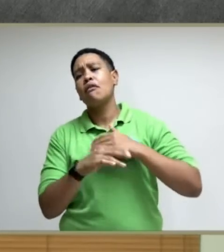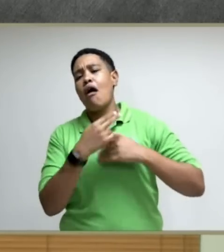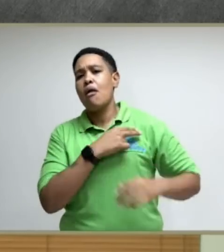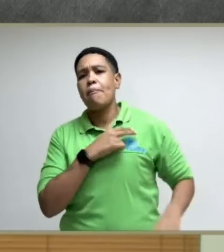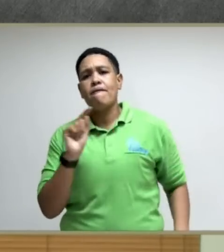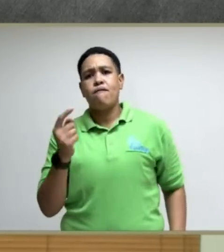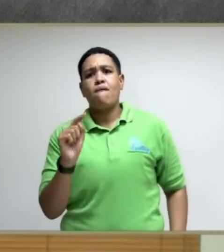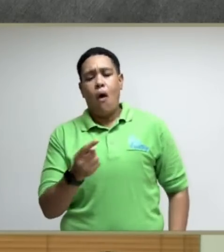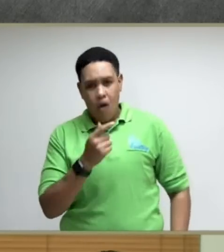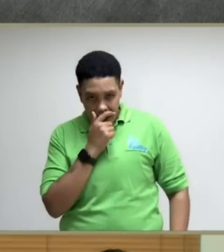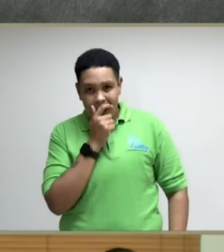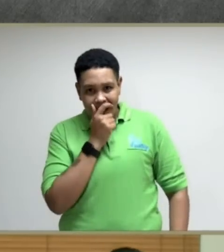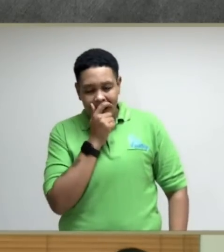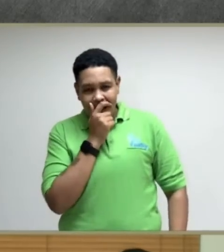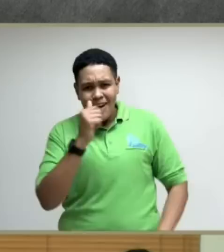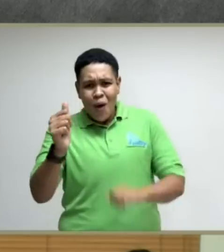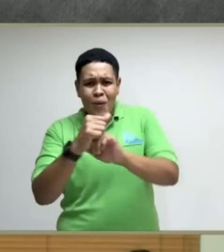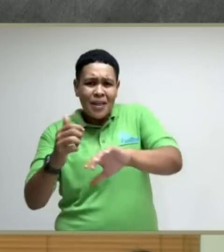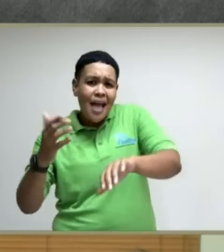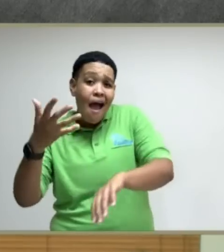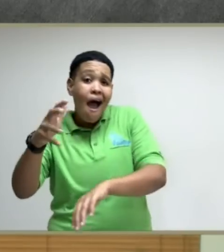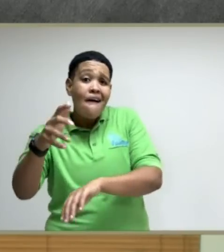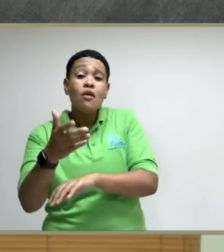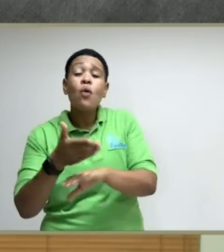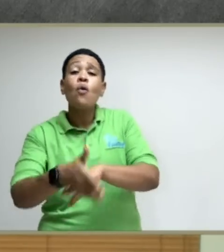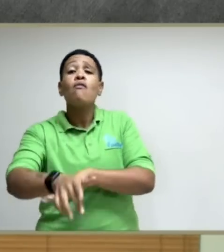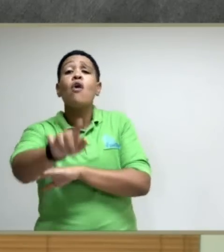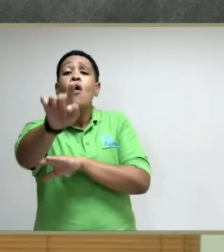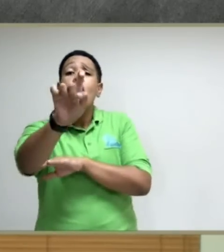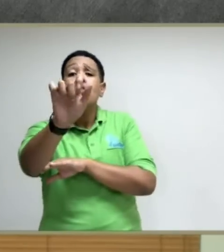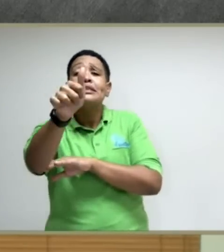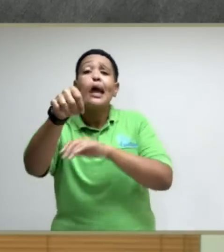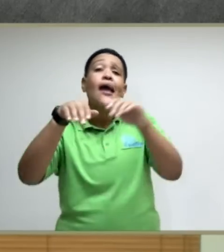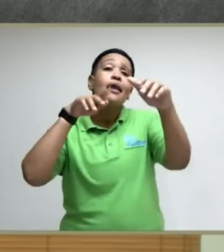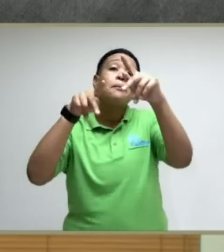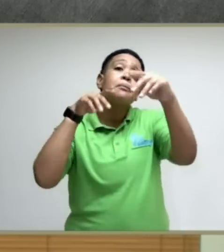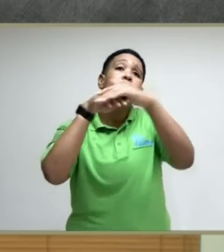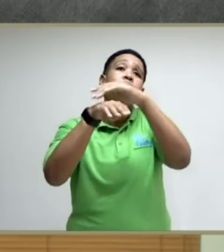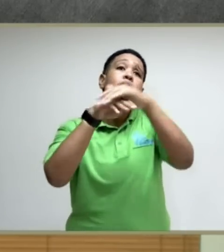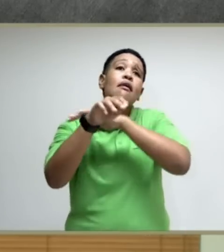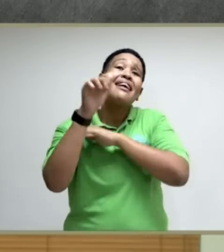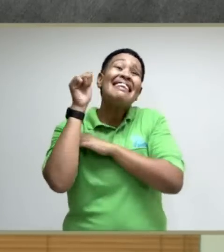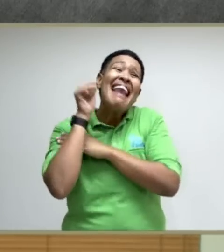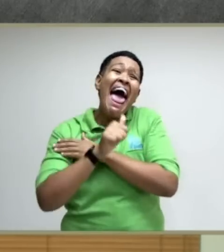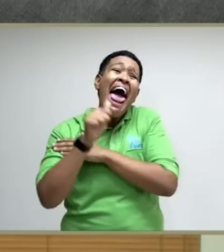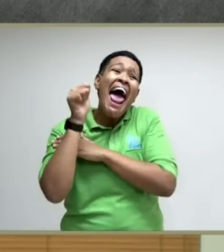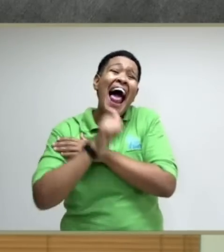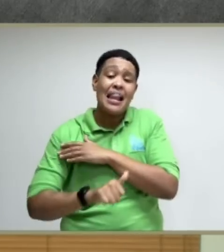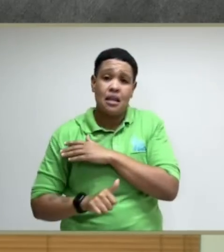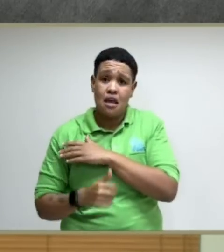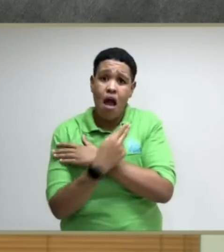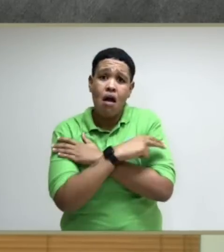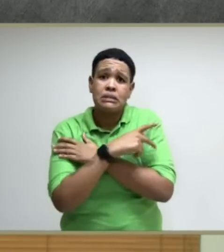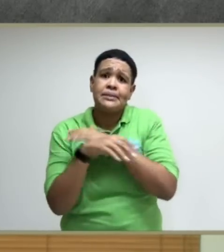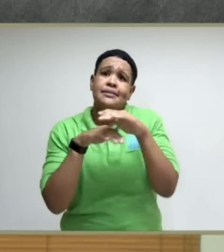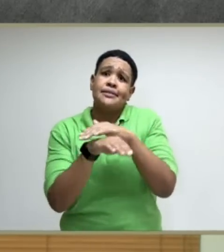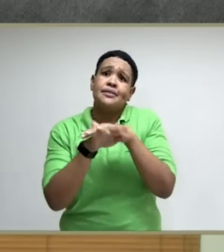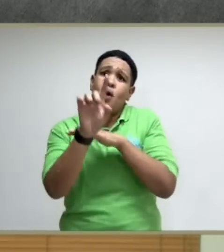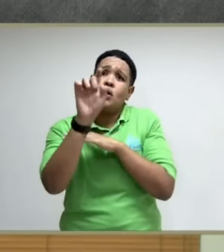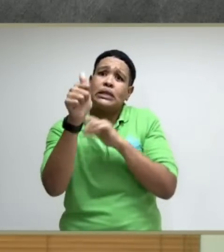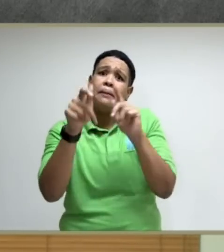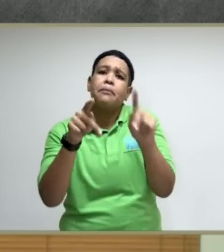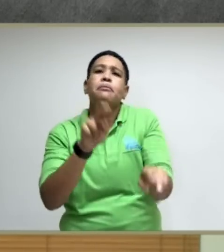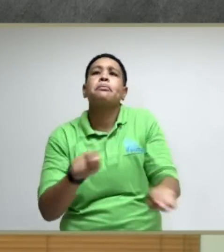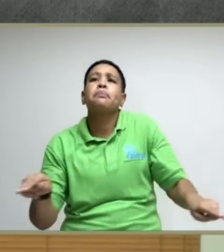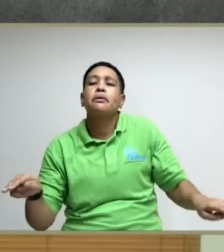So with the average of over 110 admissions per day over the last couple of days, what we're seeing, of course,